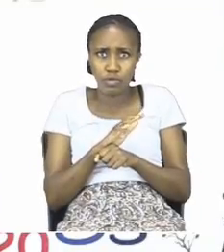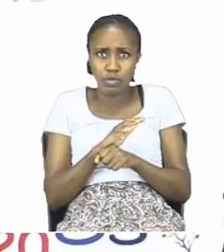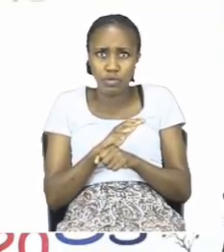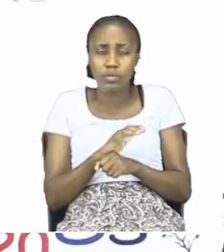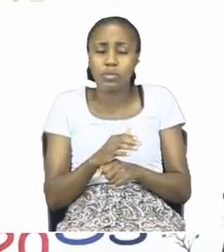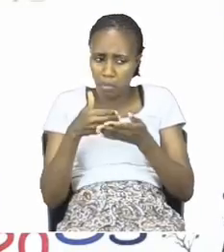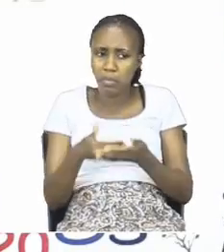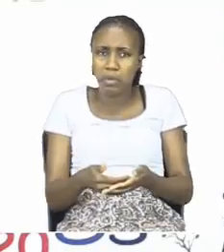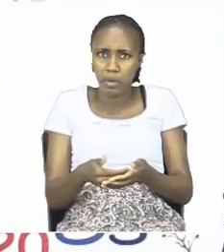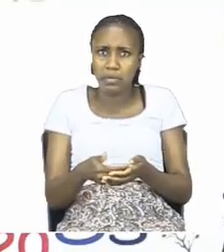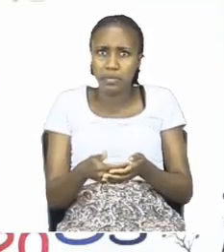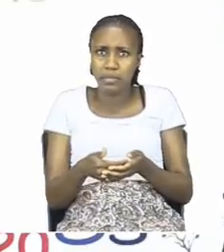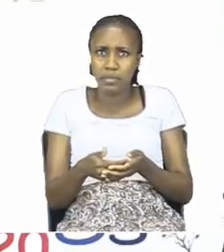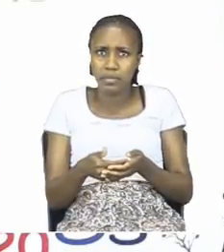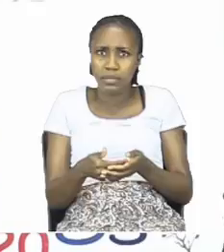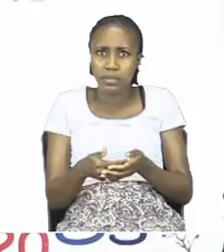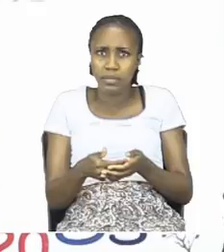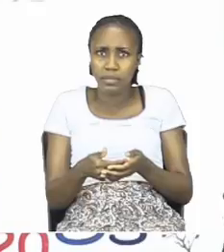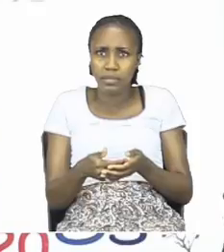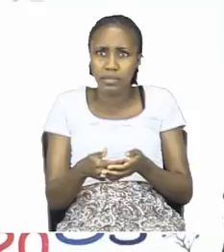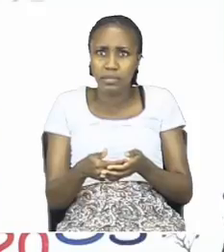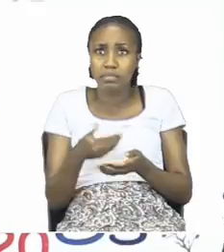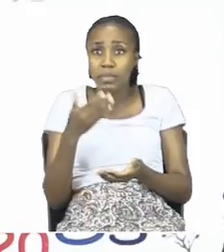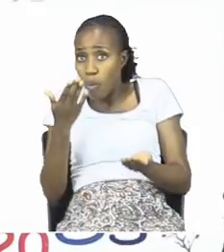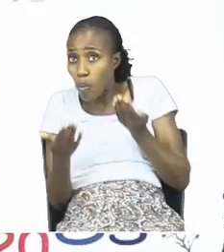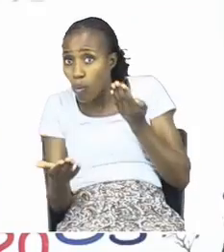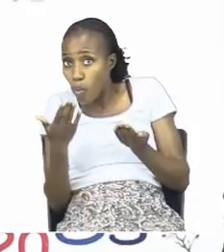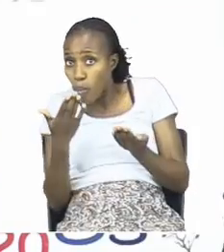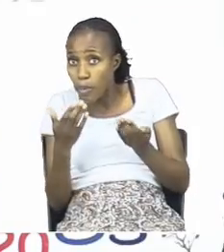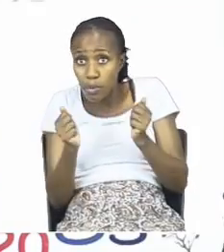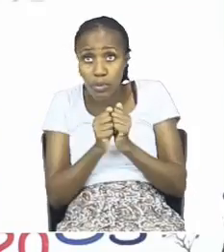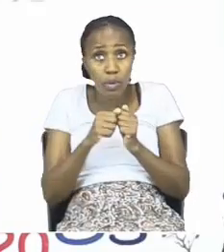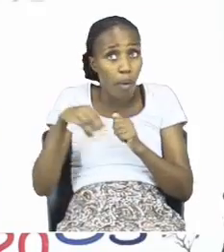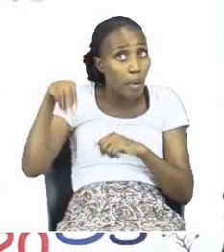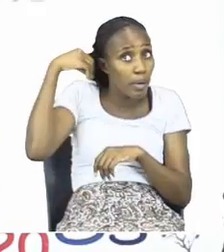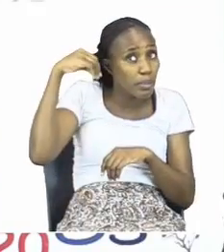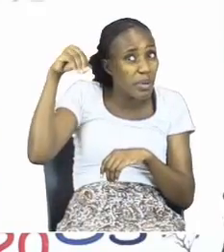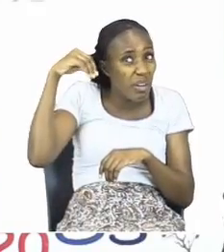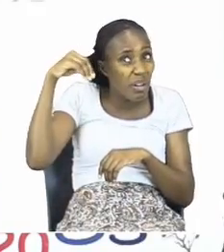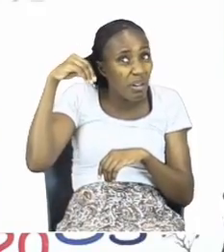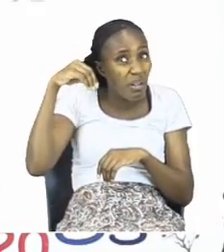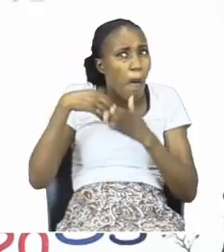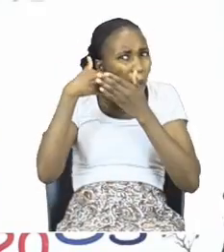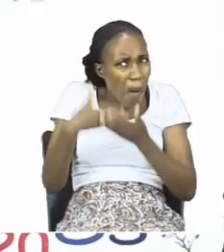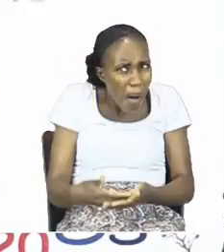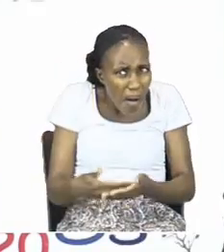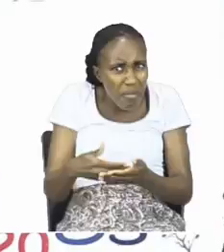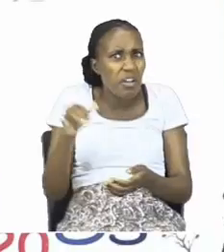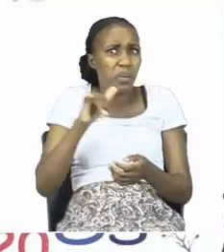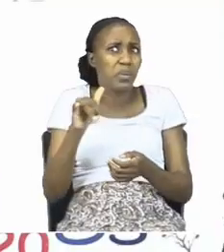a little bit heavy. But if I were to compare the sanitizer to the bell,